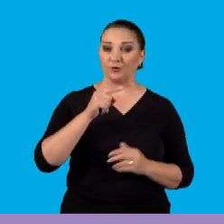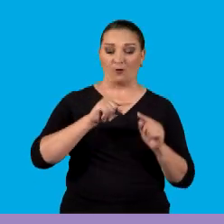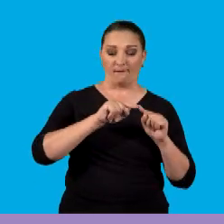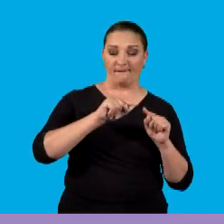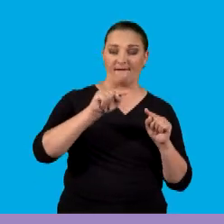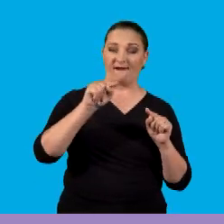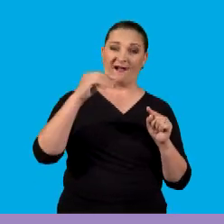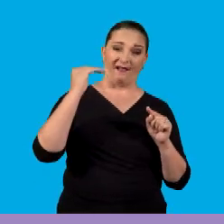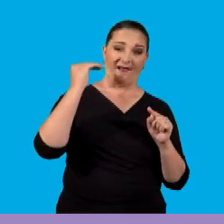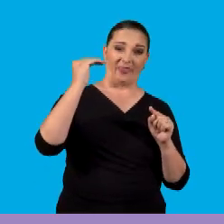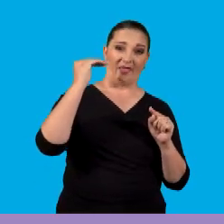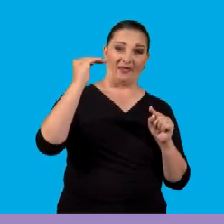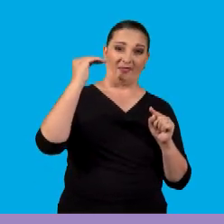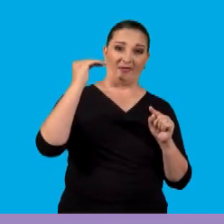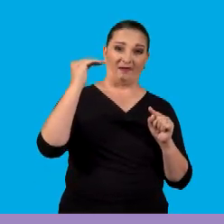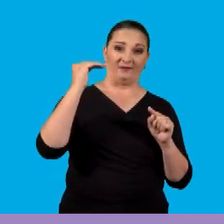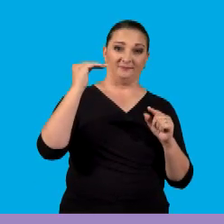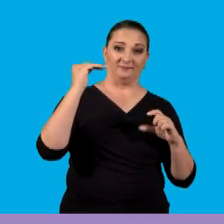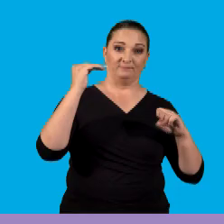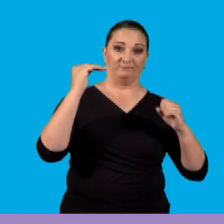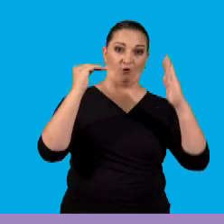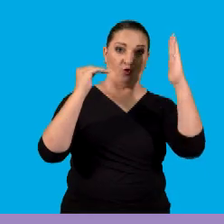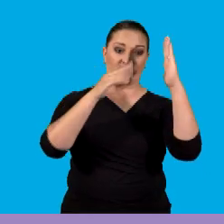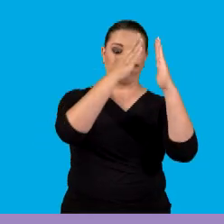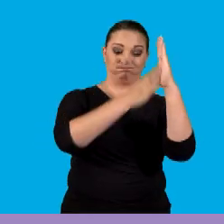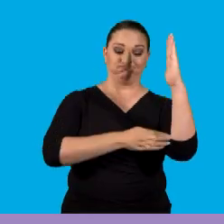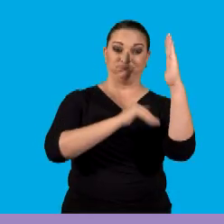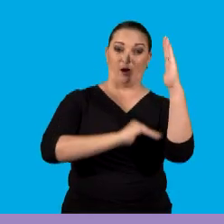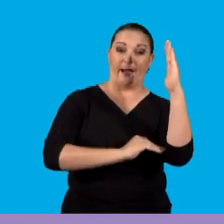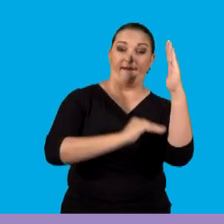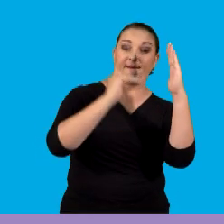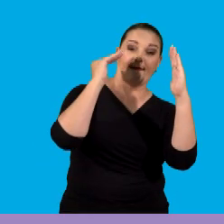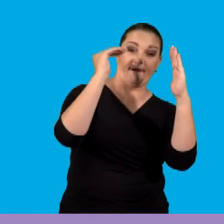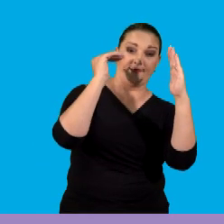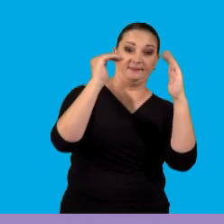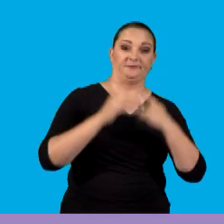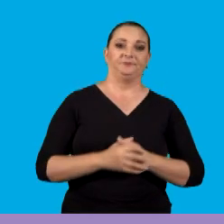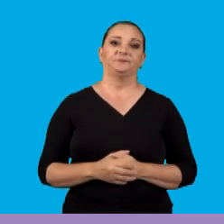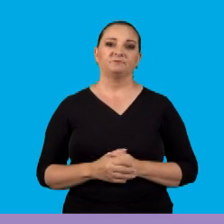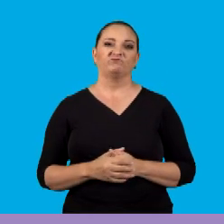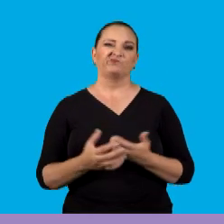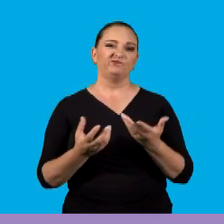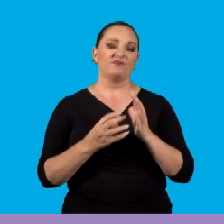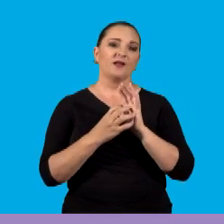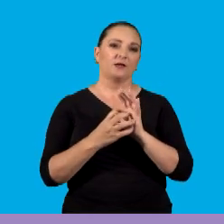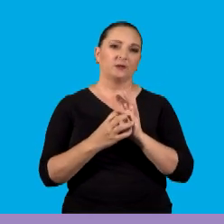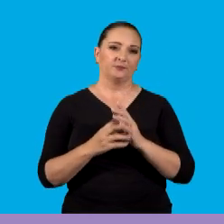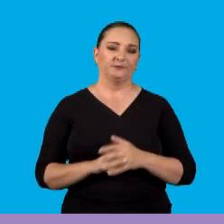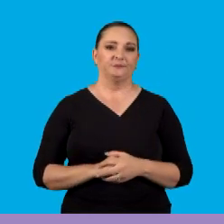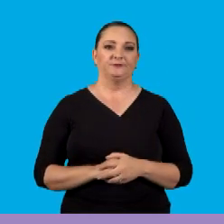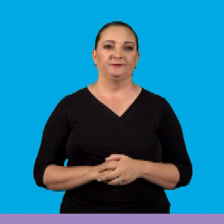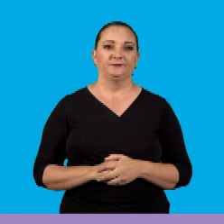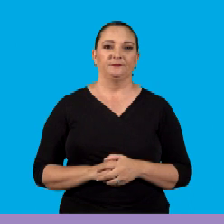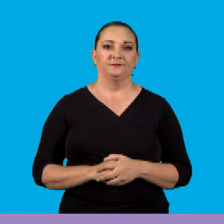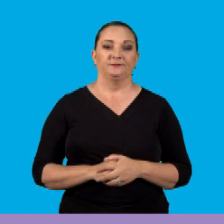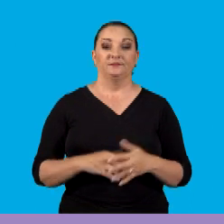the highest value vertically on a graph. So let's look at an example.